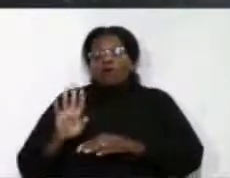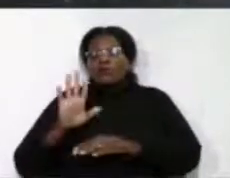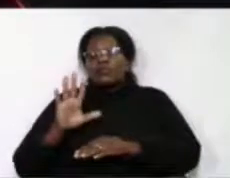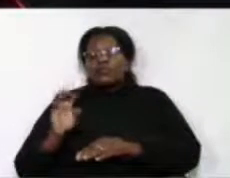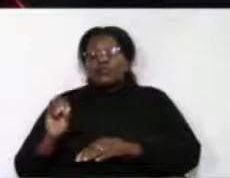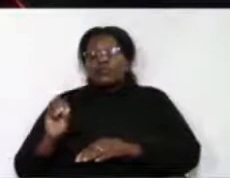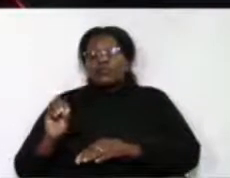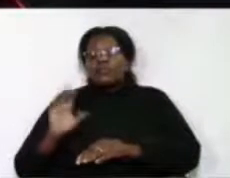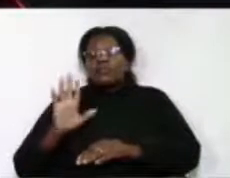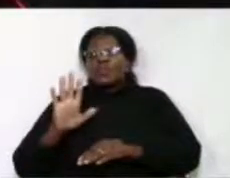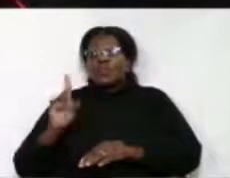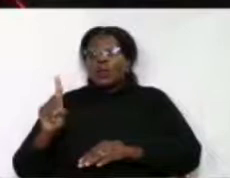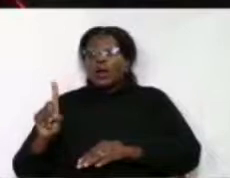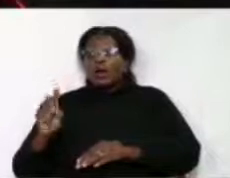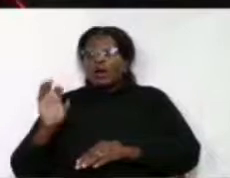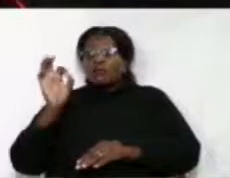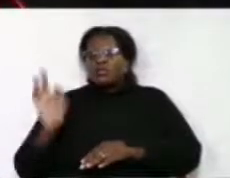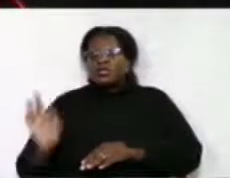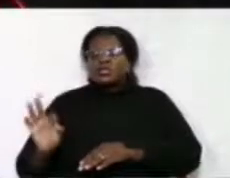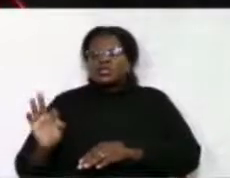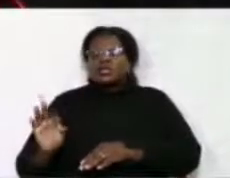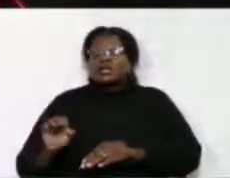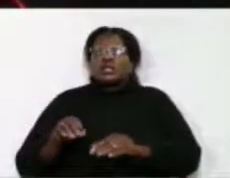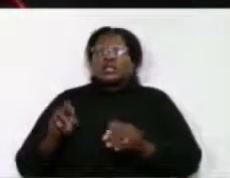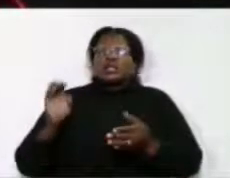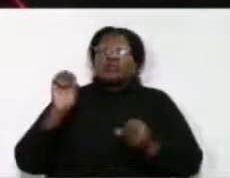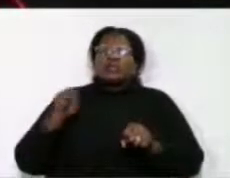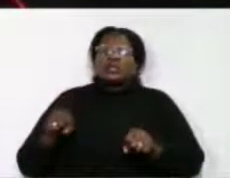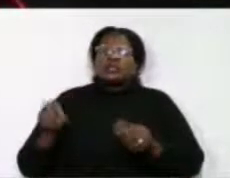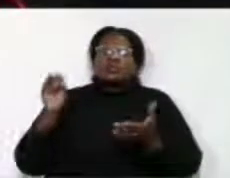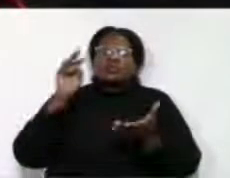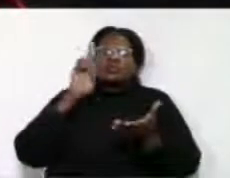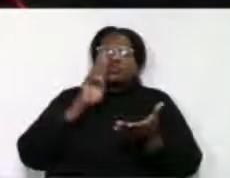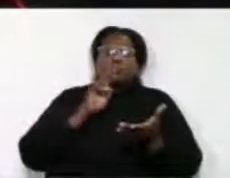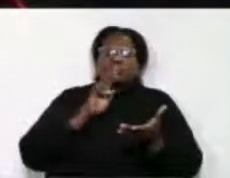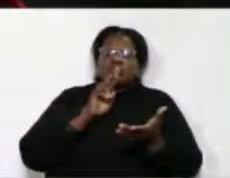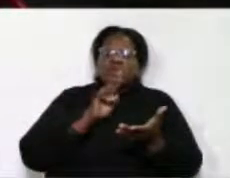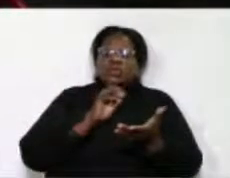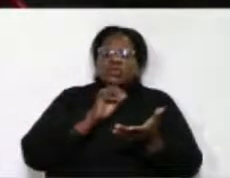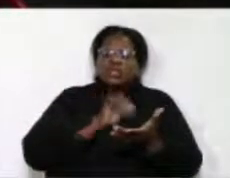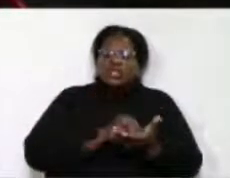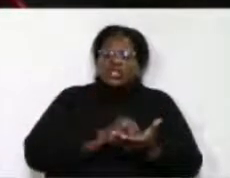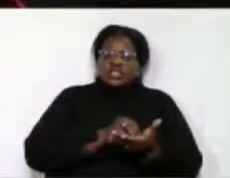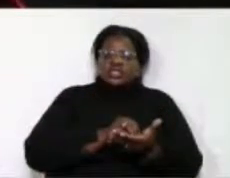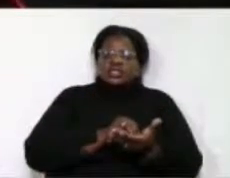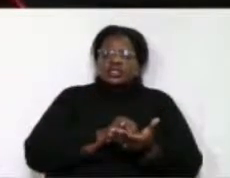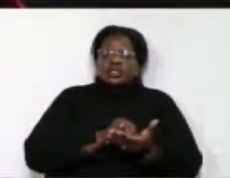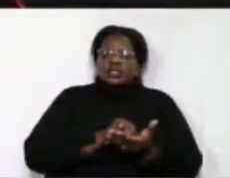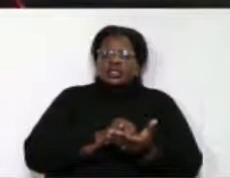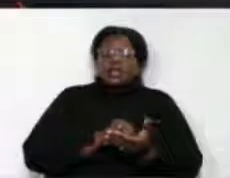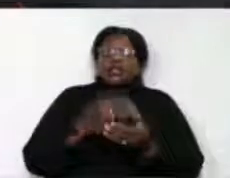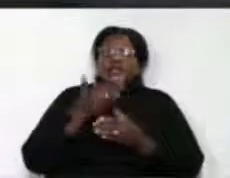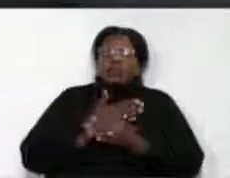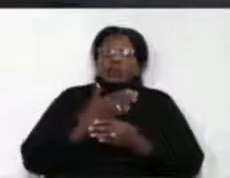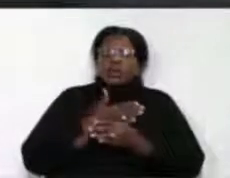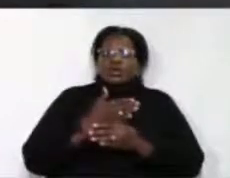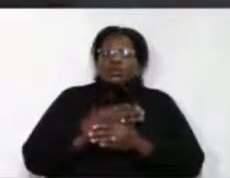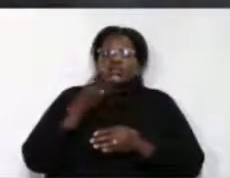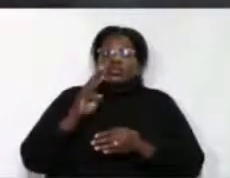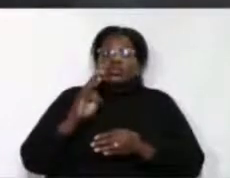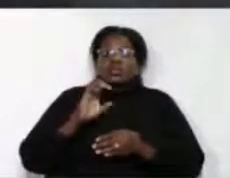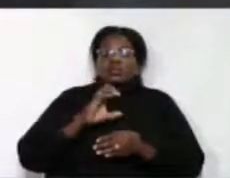The business must be registered and must be in operation for the past 6 months. yeah,